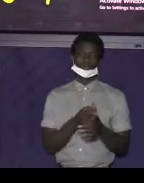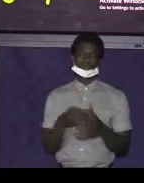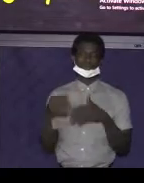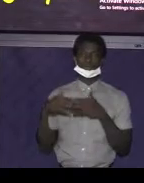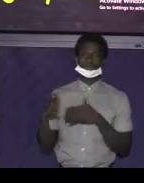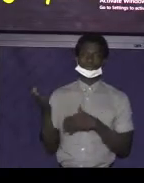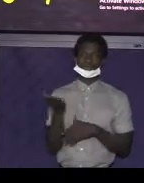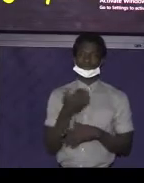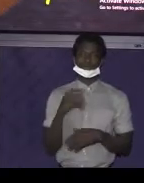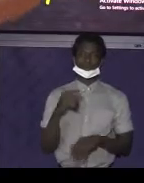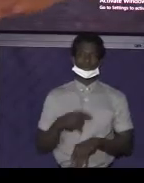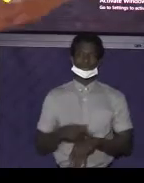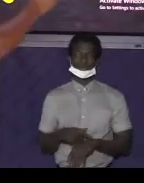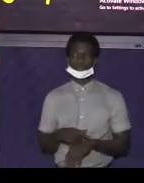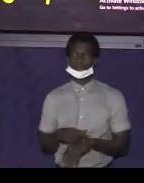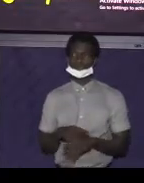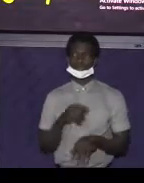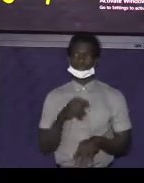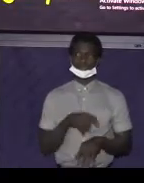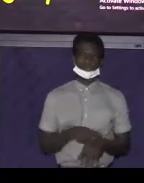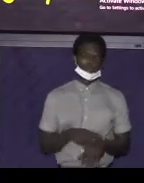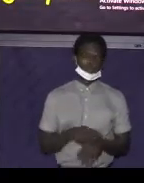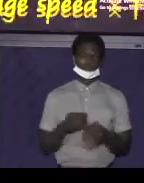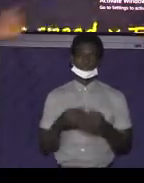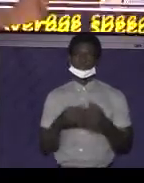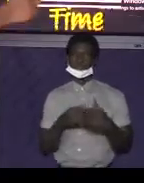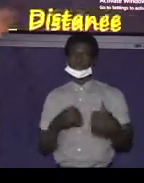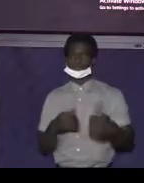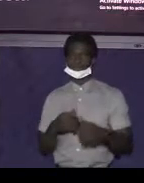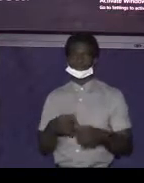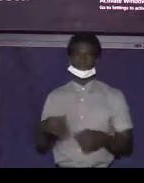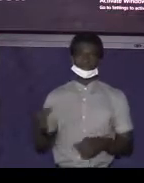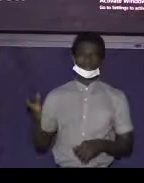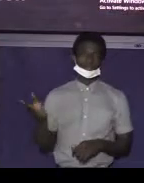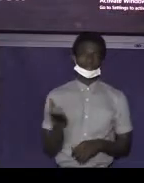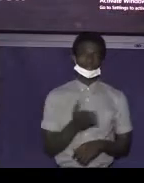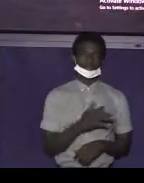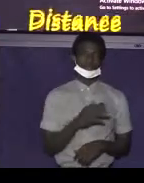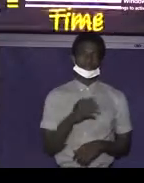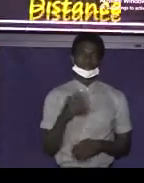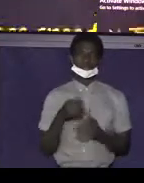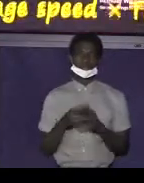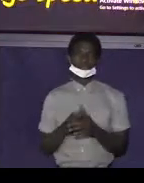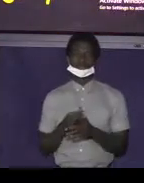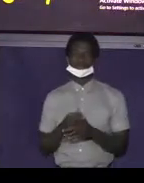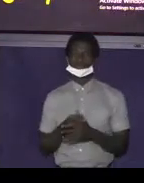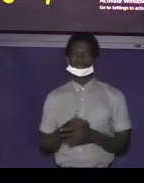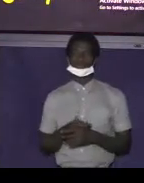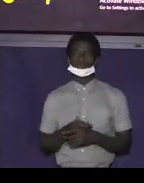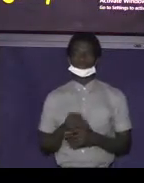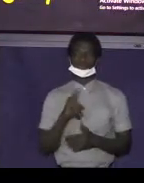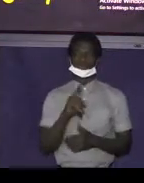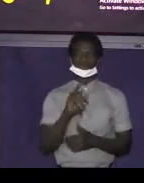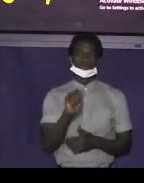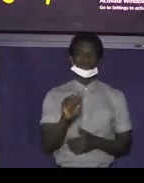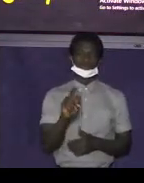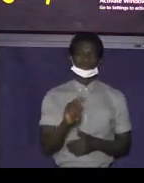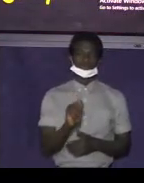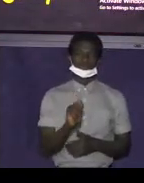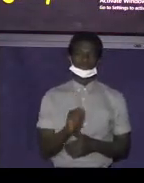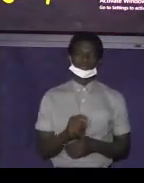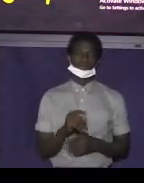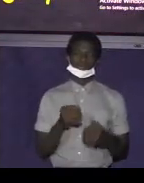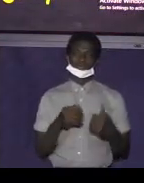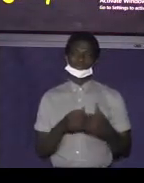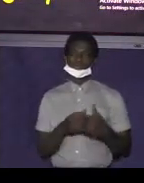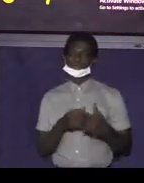time. Time, distance over speed. That is the formula for average speed. And when we say that, this is what we mean.